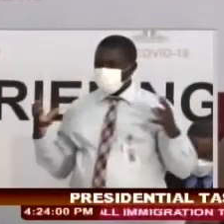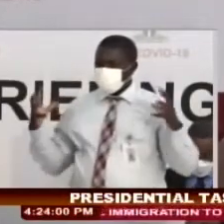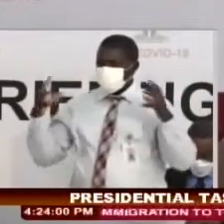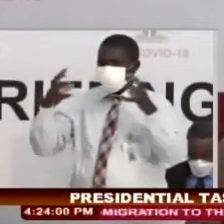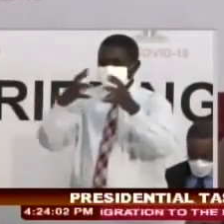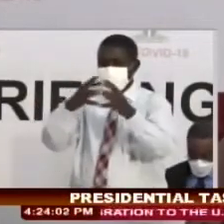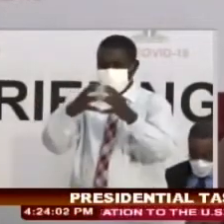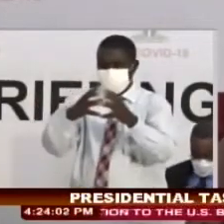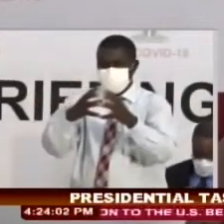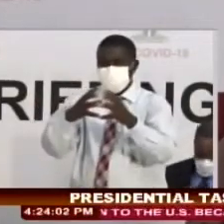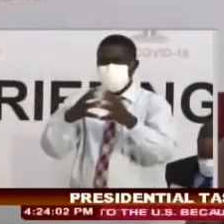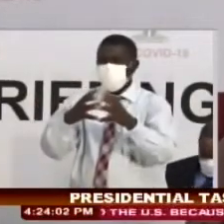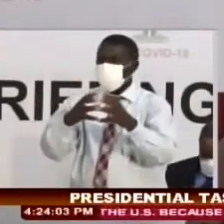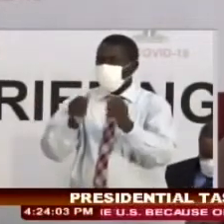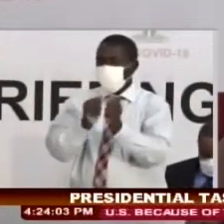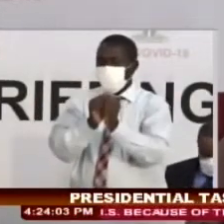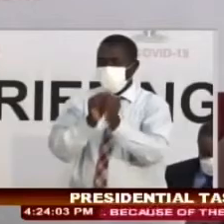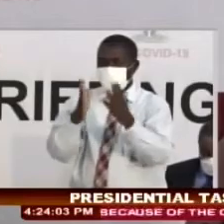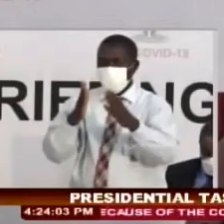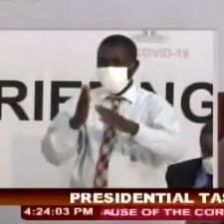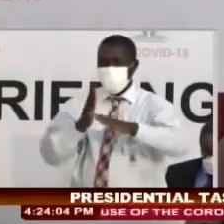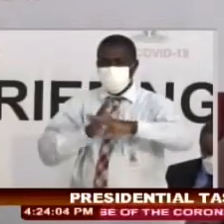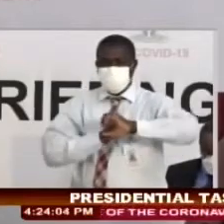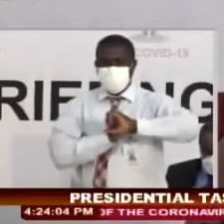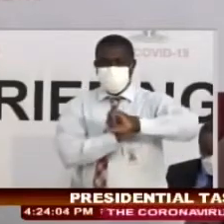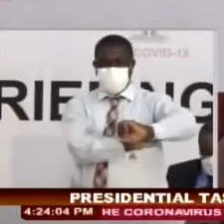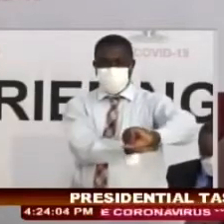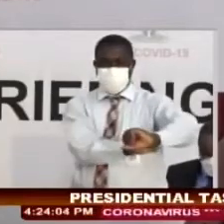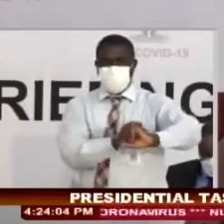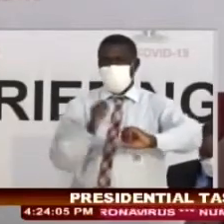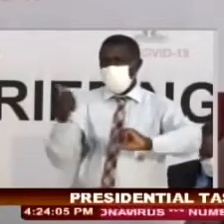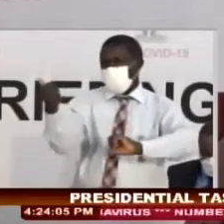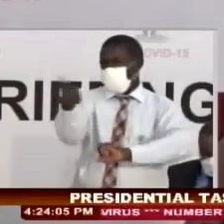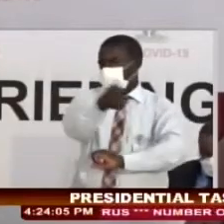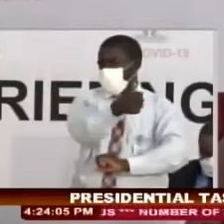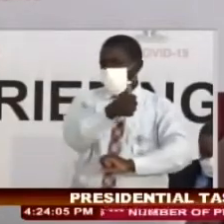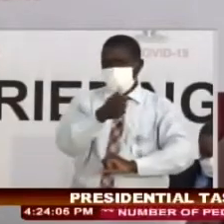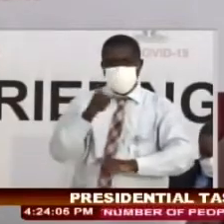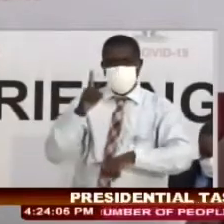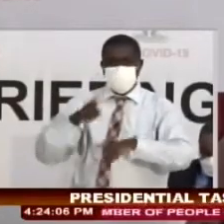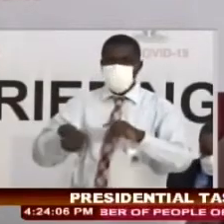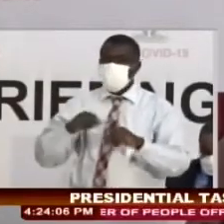without protecting yourself cannot be overemphasized.